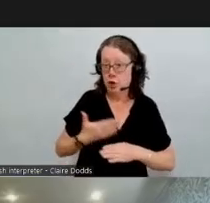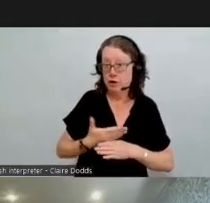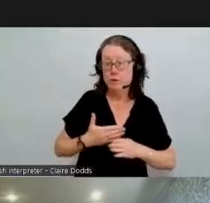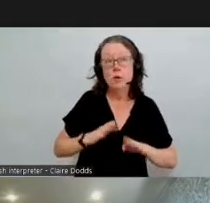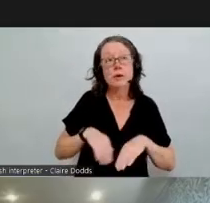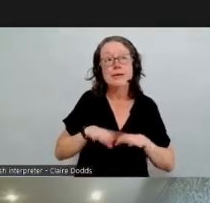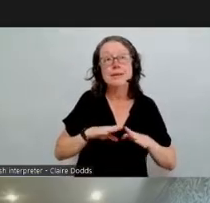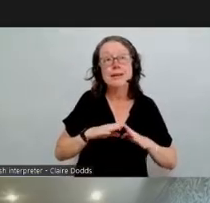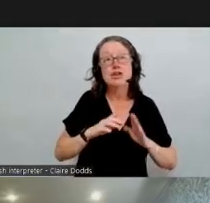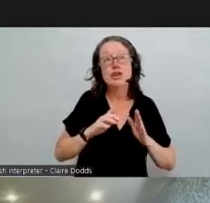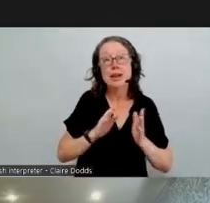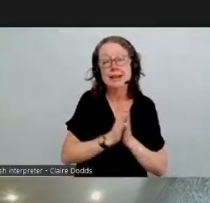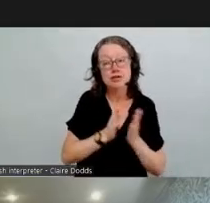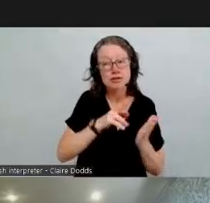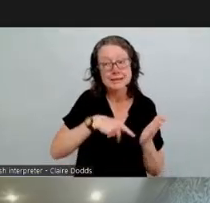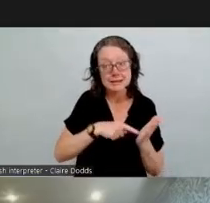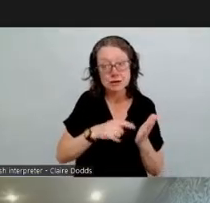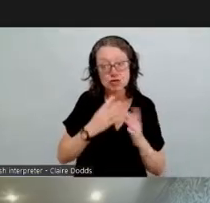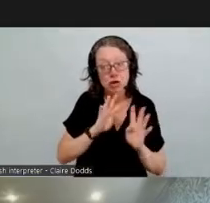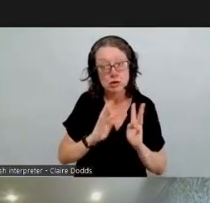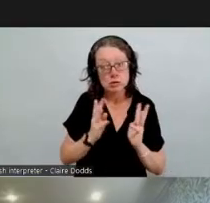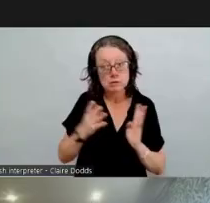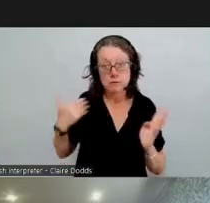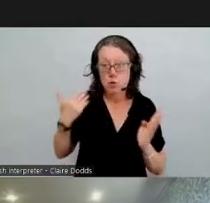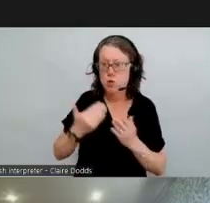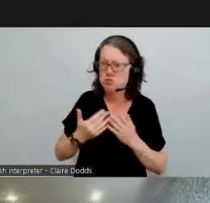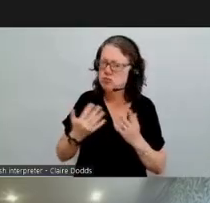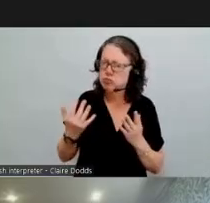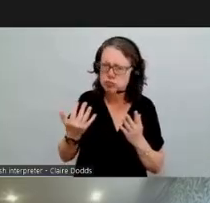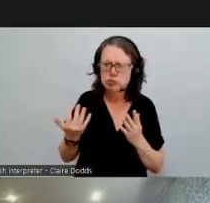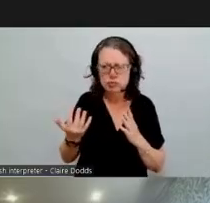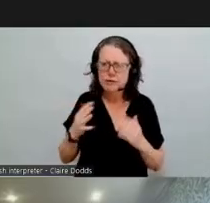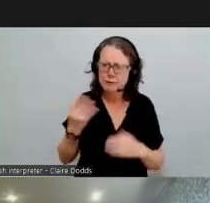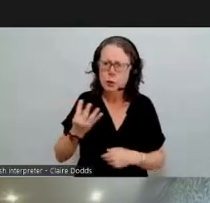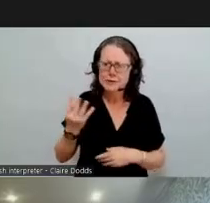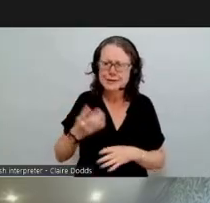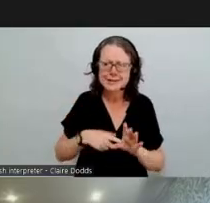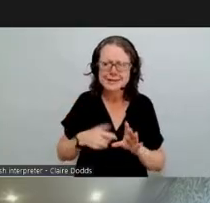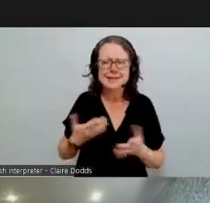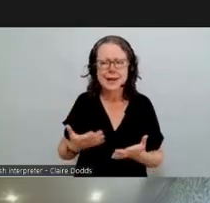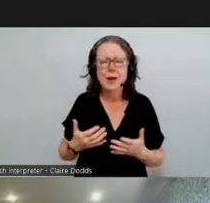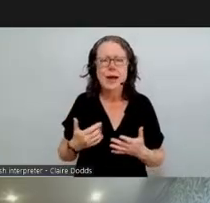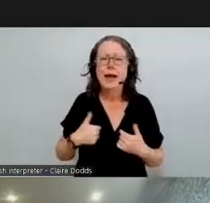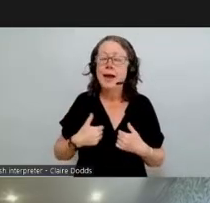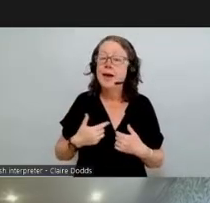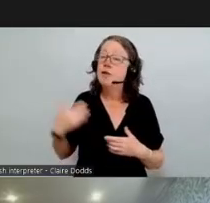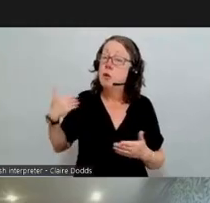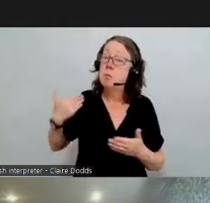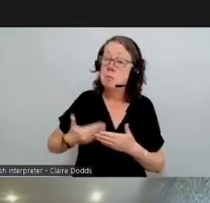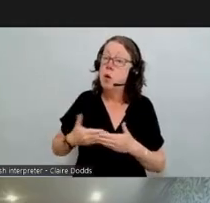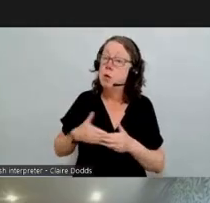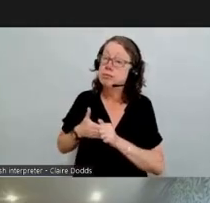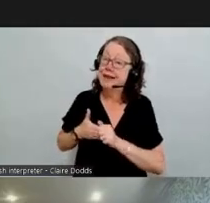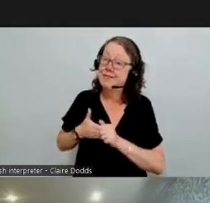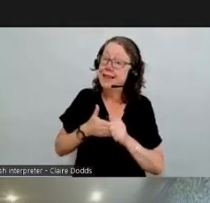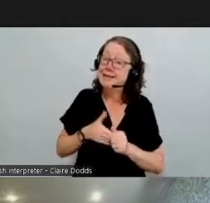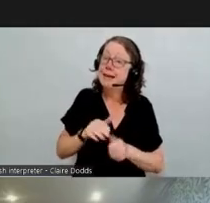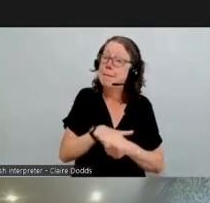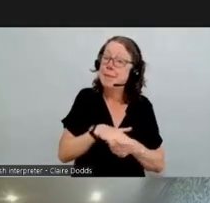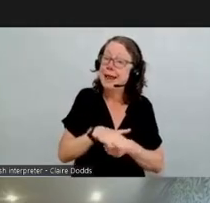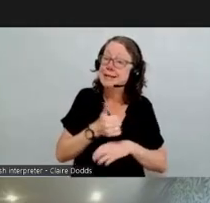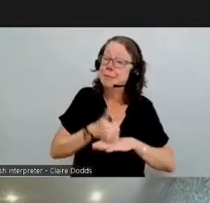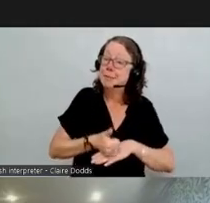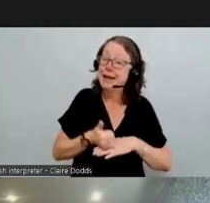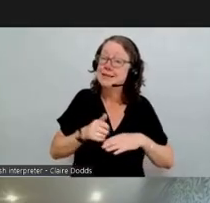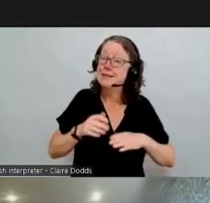to 14 years now, and most of that time I have led our place-based working. So for more than a decade, we have developed an approach